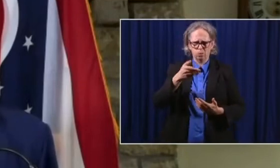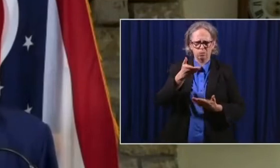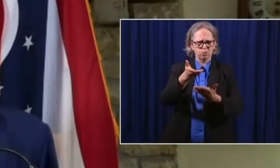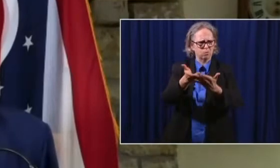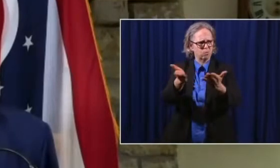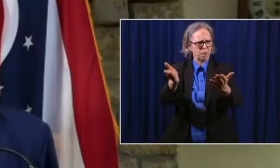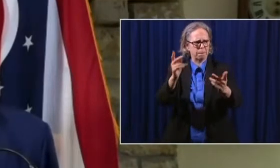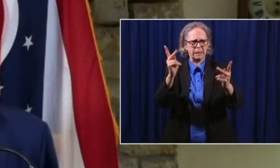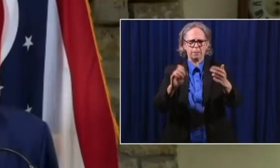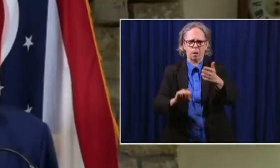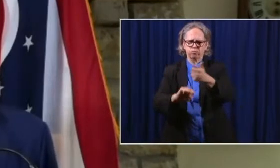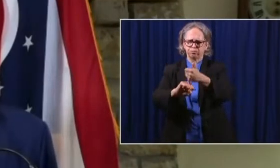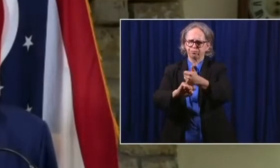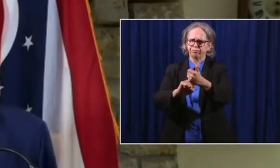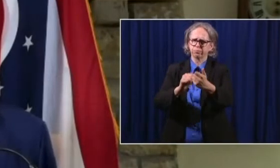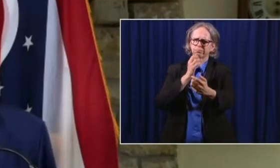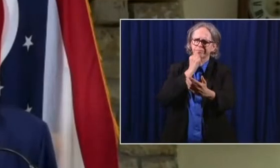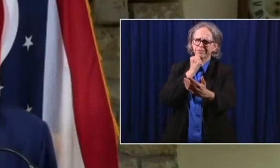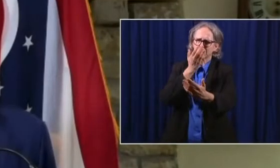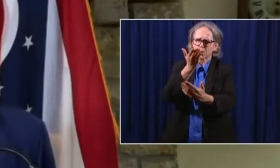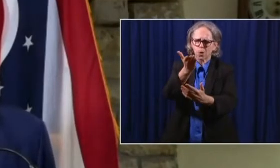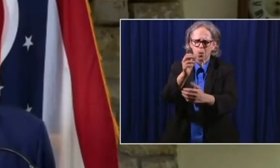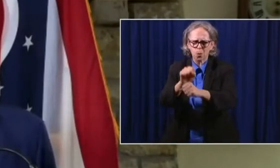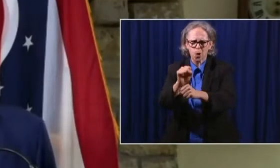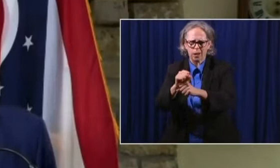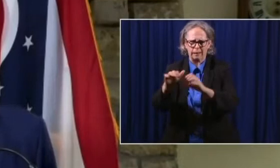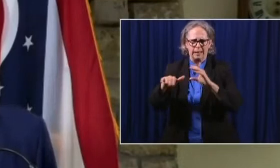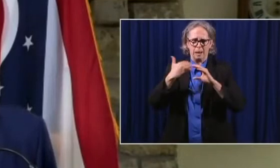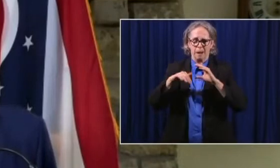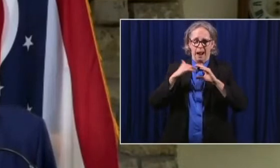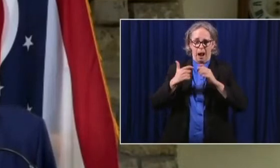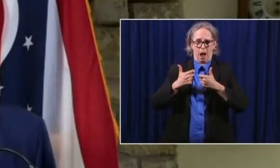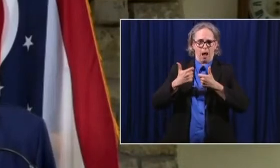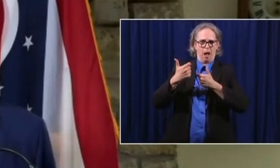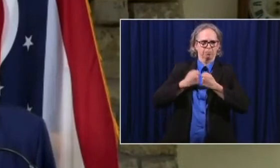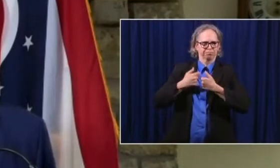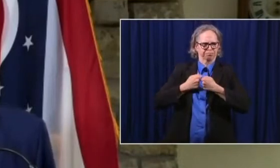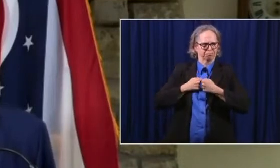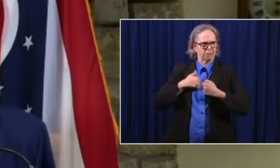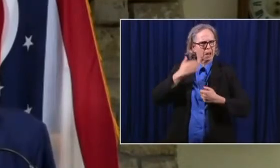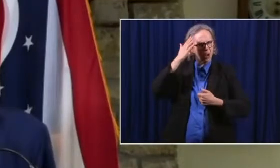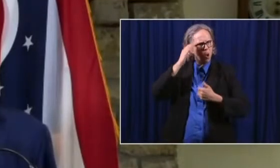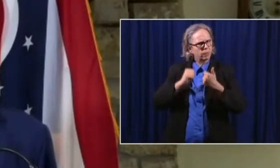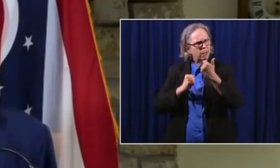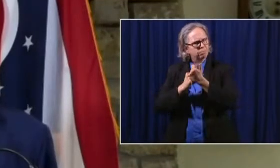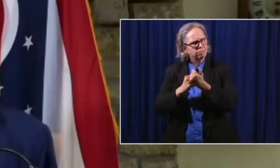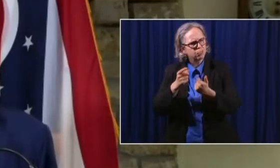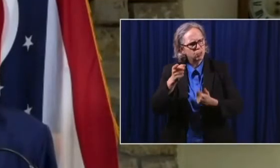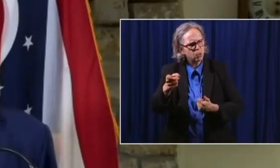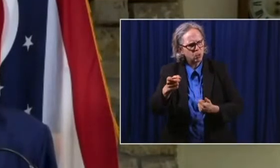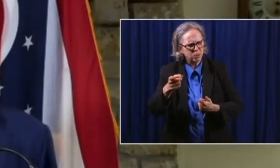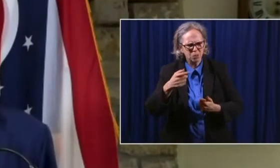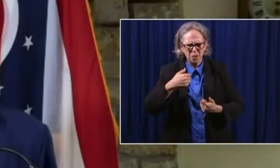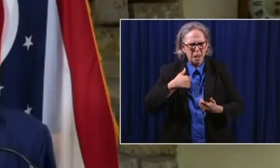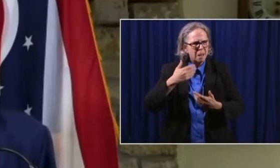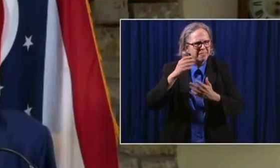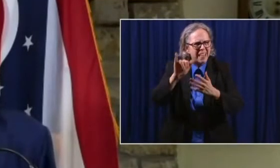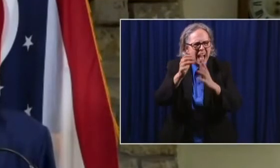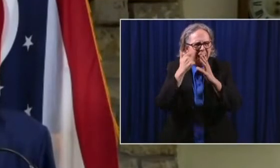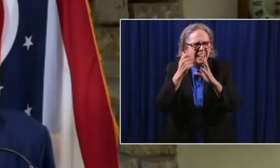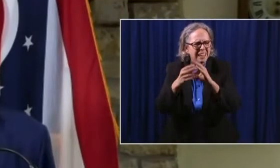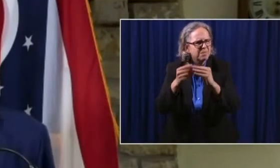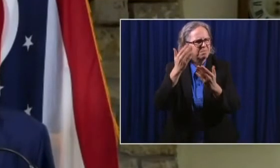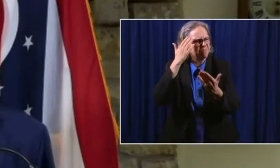tell by the texts I get and the emails I get. So I don't know about that. Look, I found